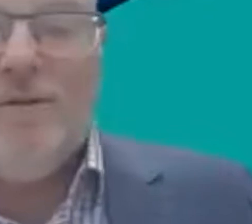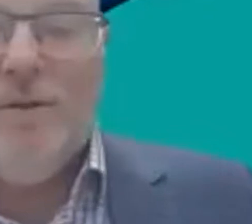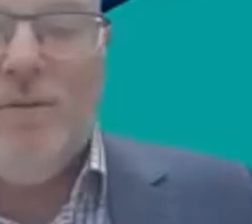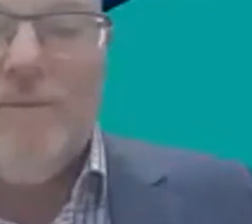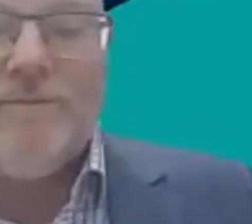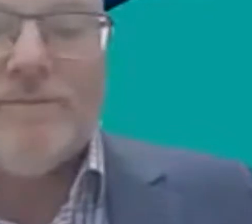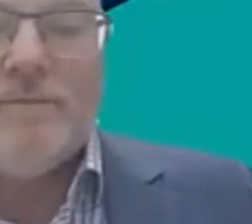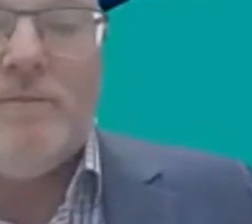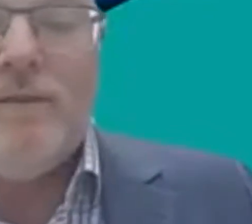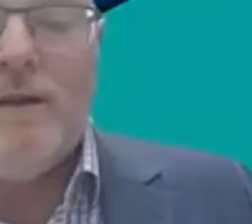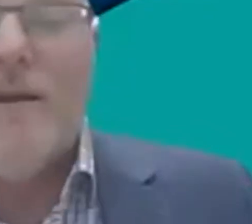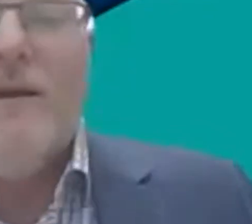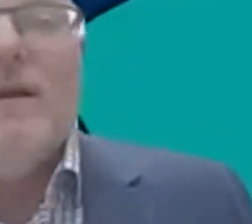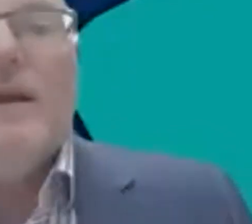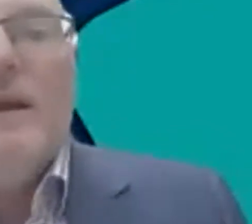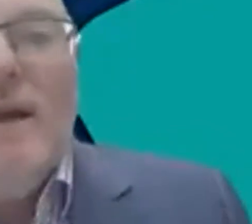as possible.